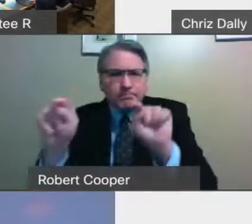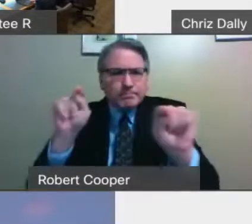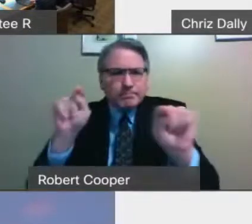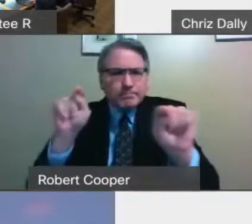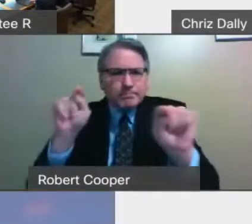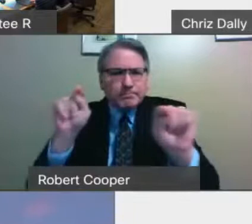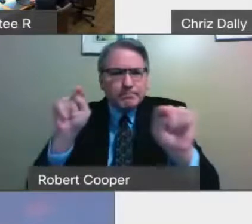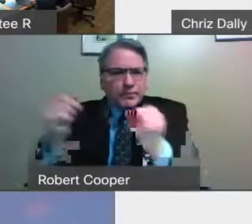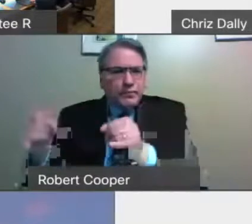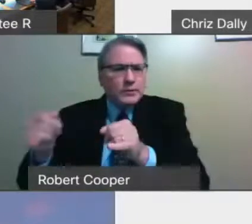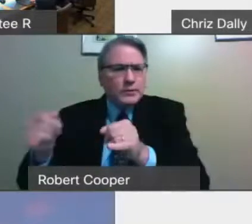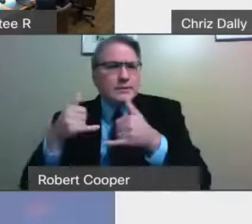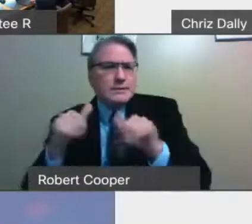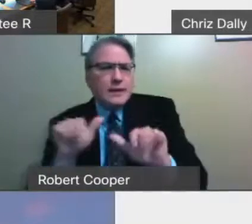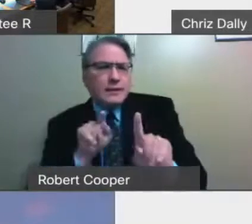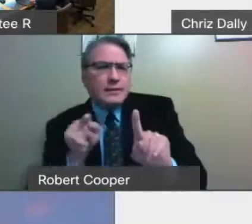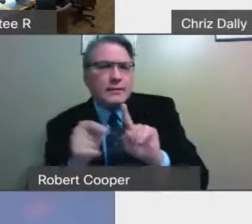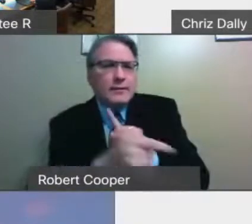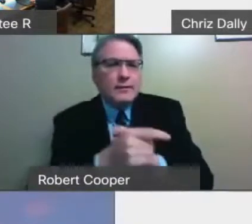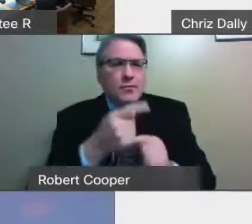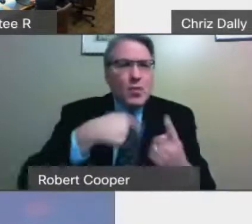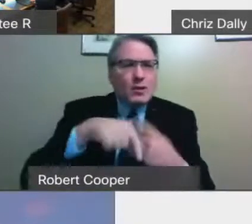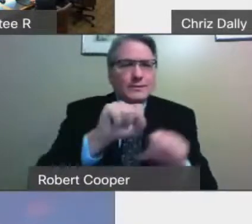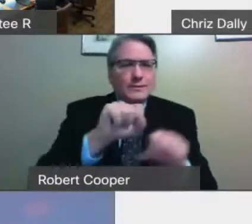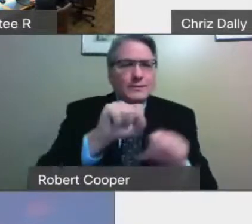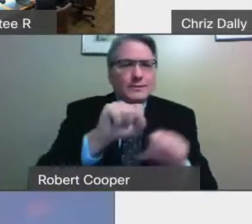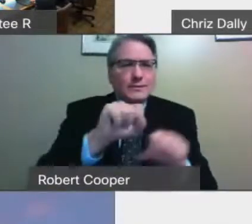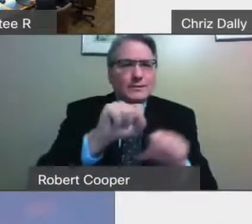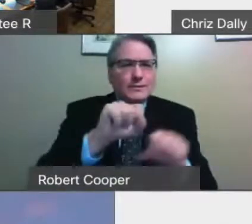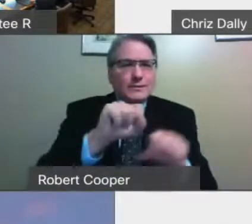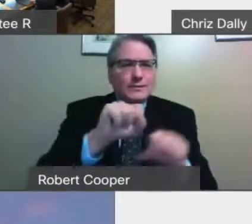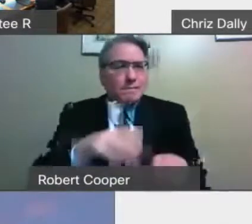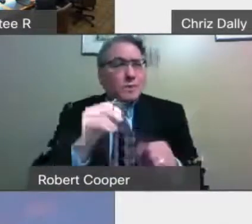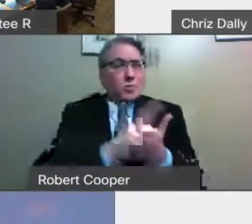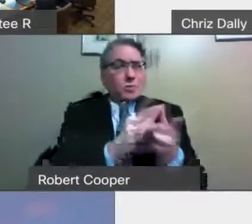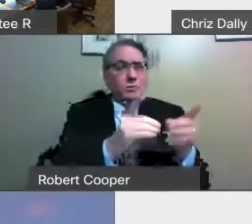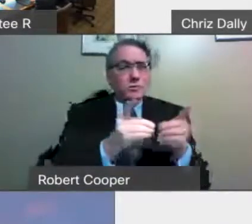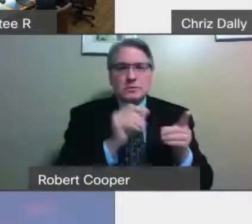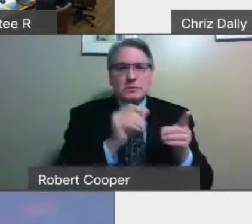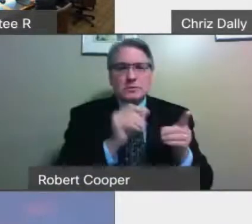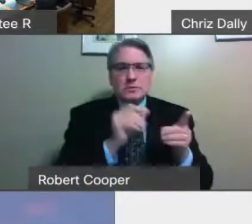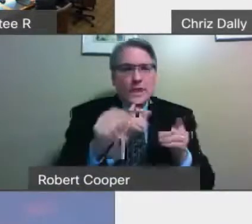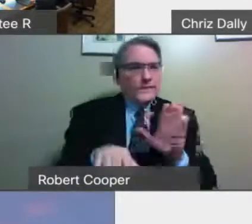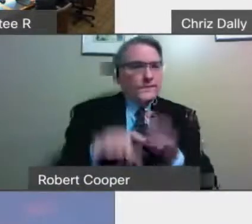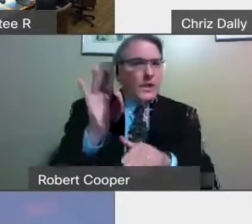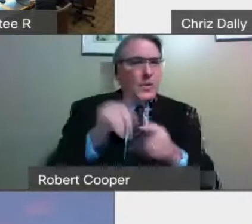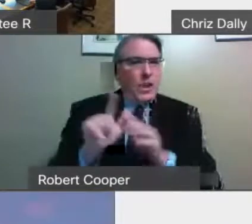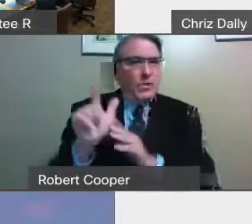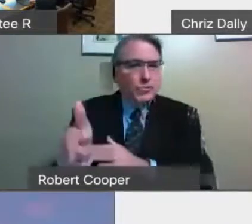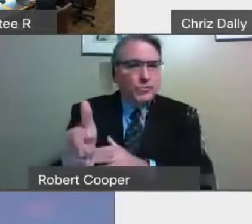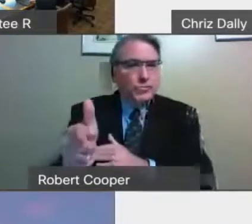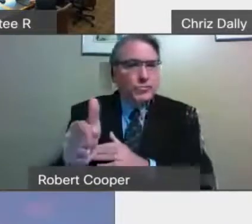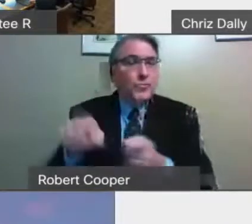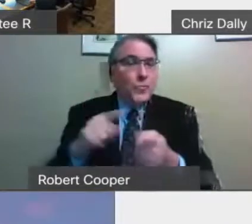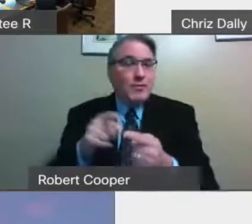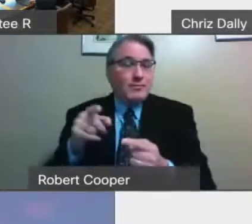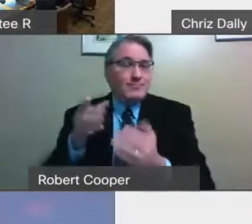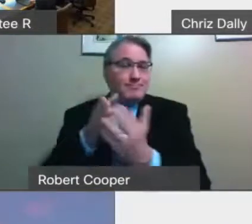So there's a few different places that we have seen that we need to get around working with these interpreters.